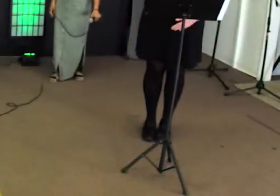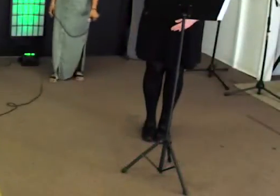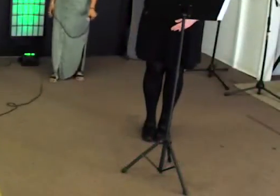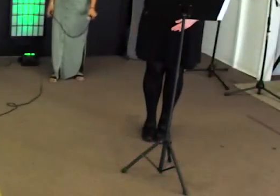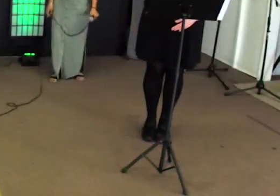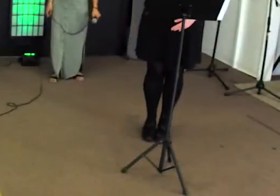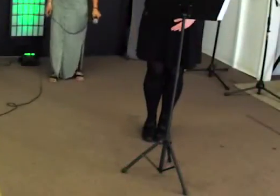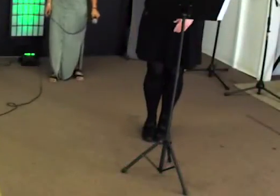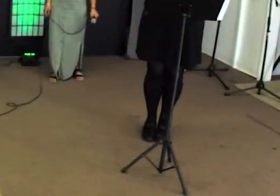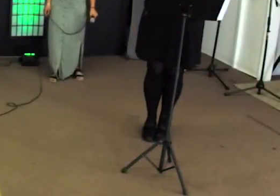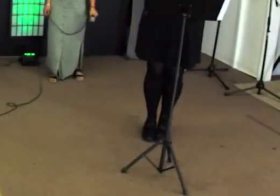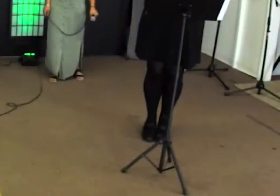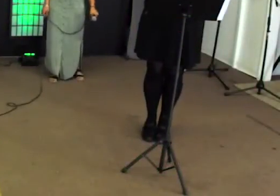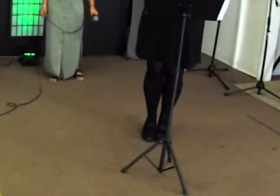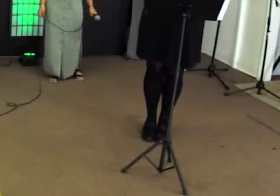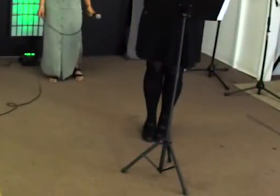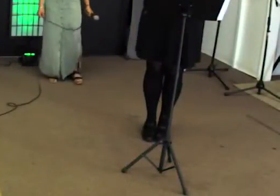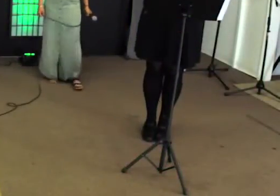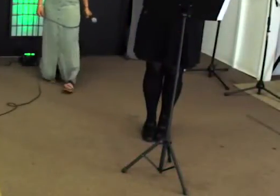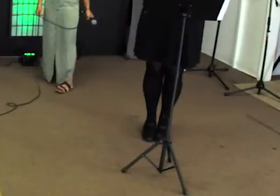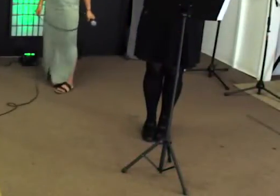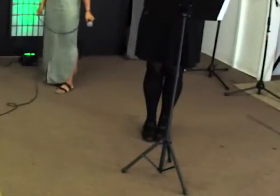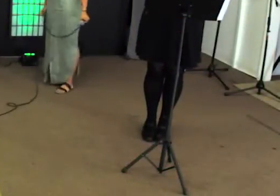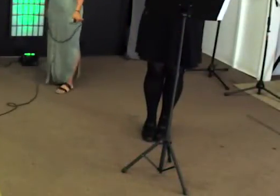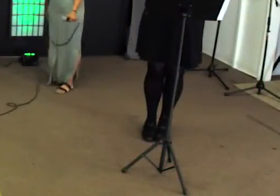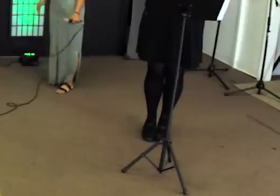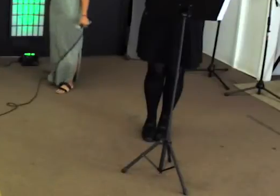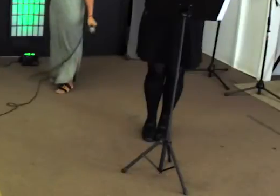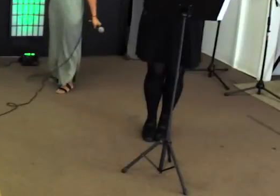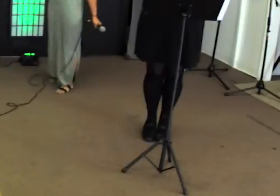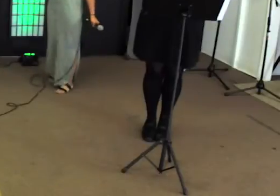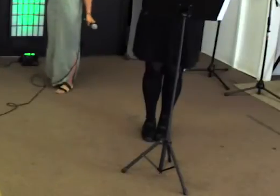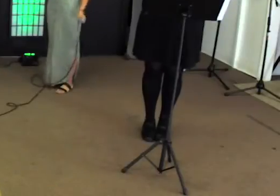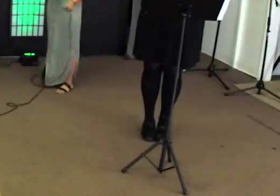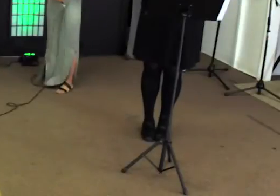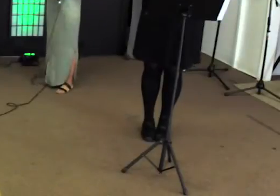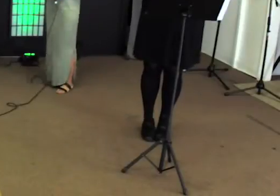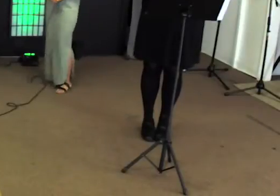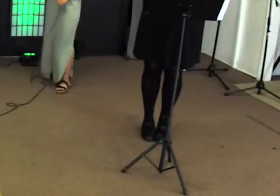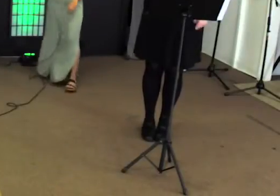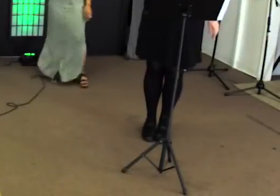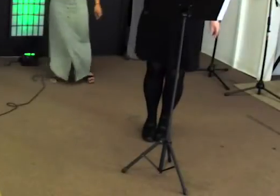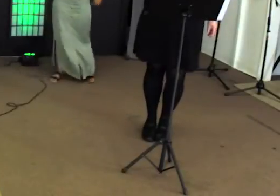Mother's Day for all you wonderful mothers out there. My own mom, I love you.